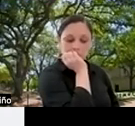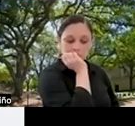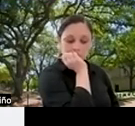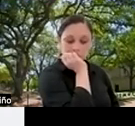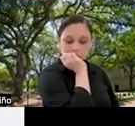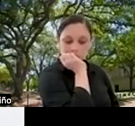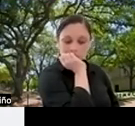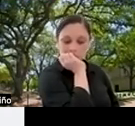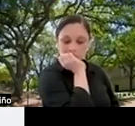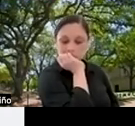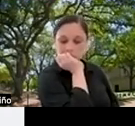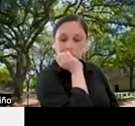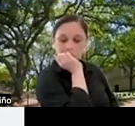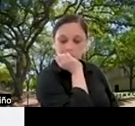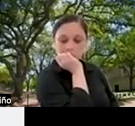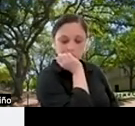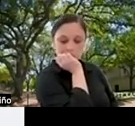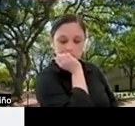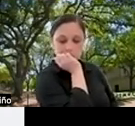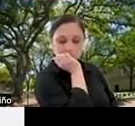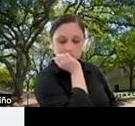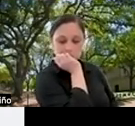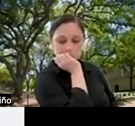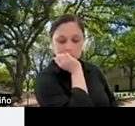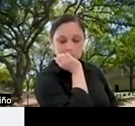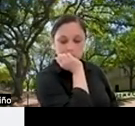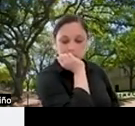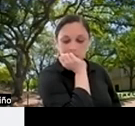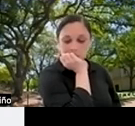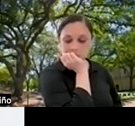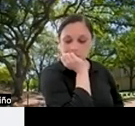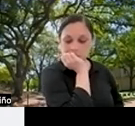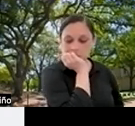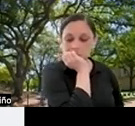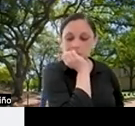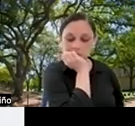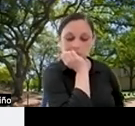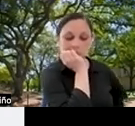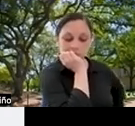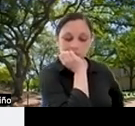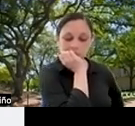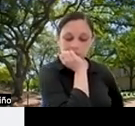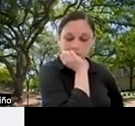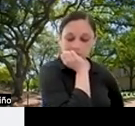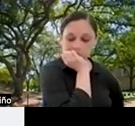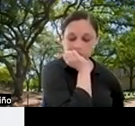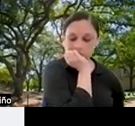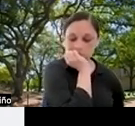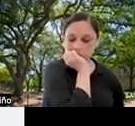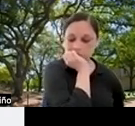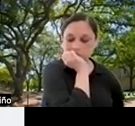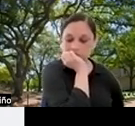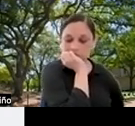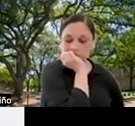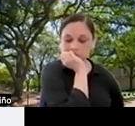the resources and the dollars that we have to pay for all these things are finite in some ways. And so identifying both